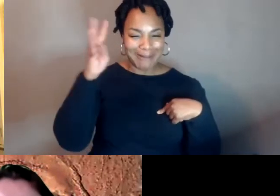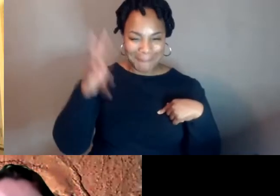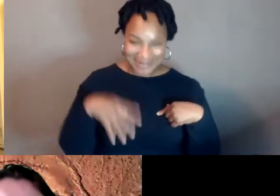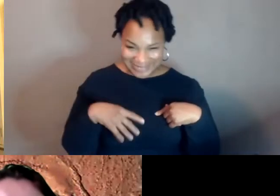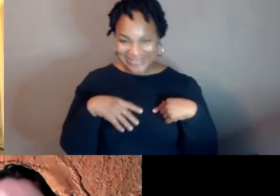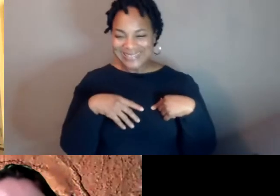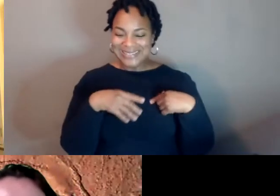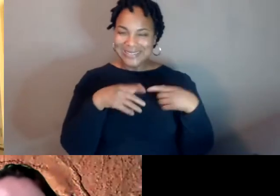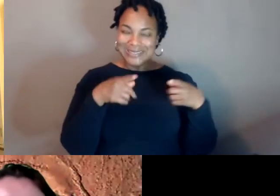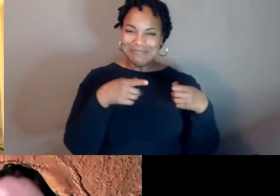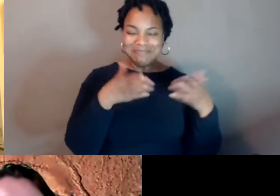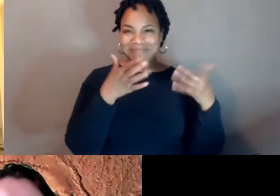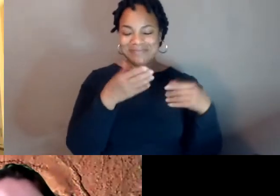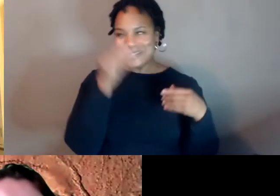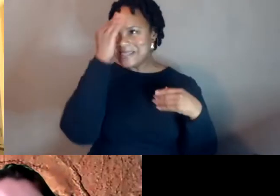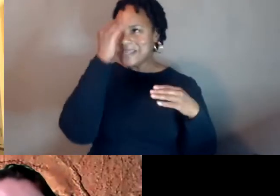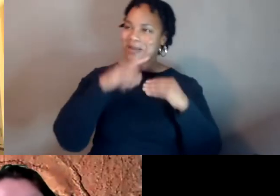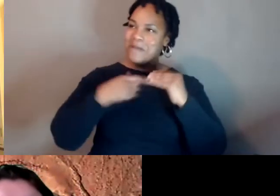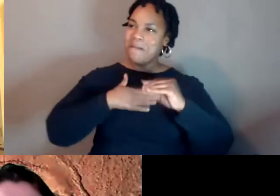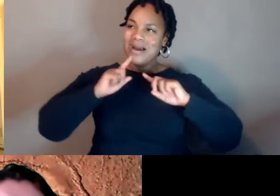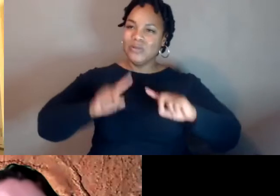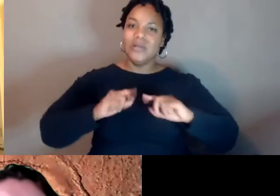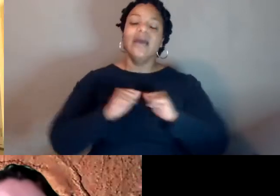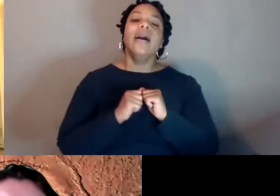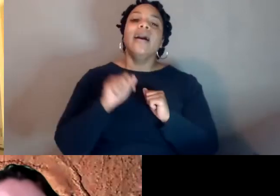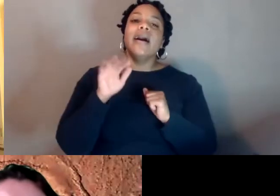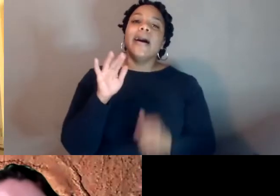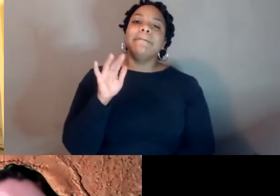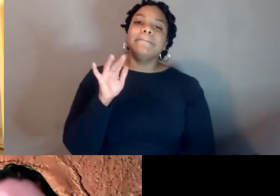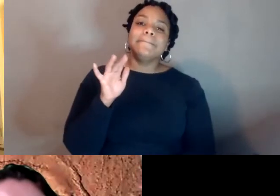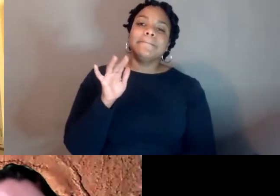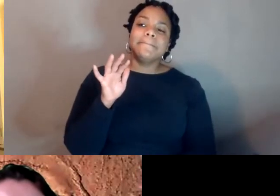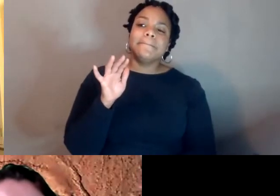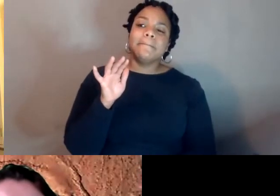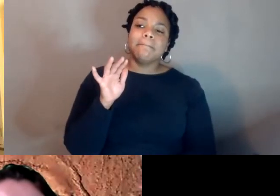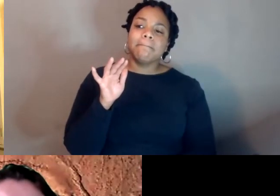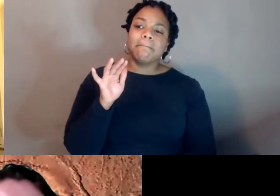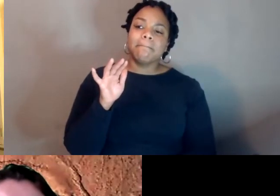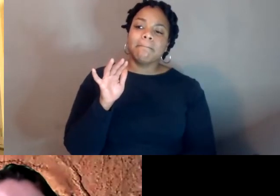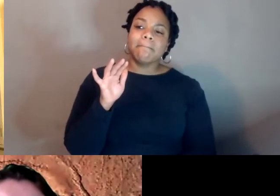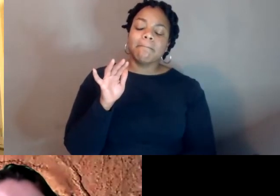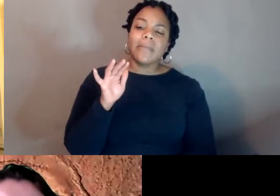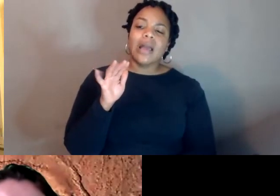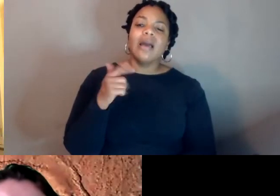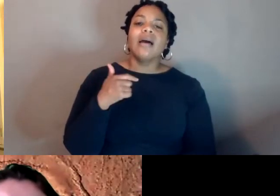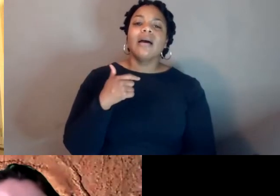as you ask the question. But I do talk